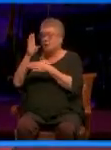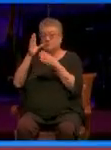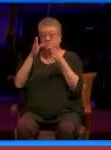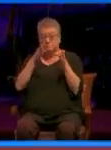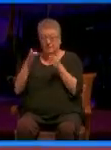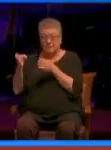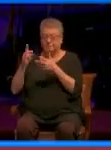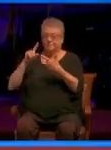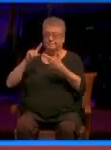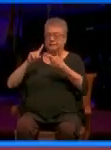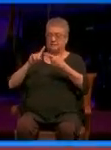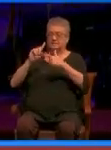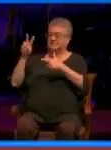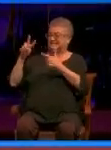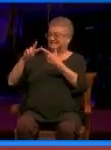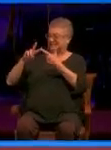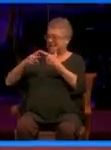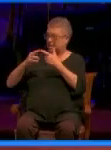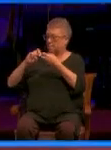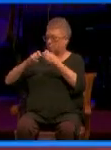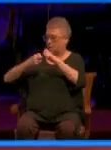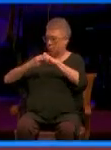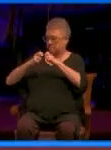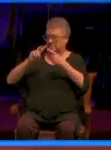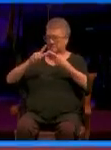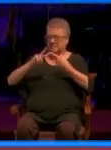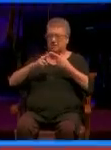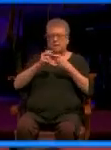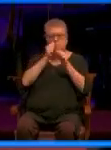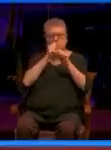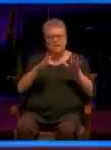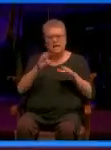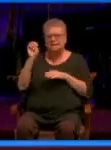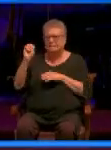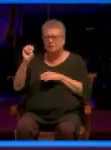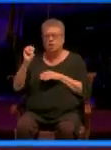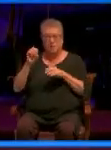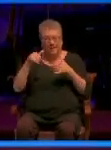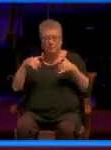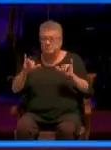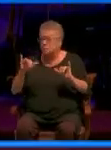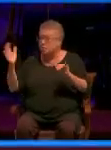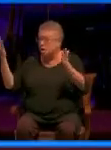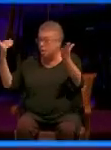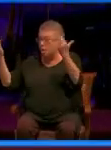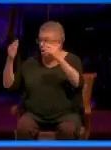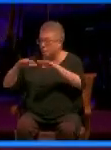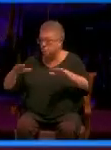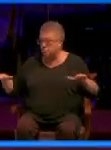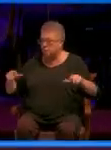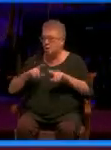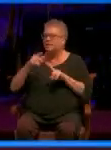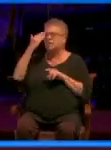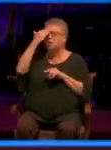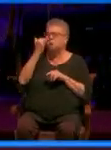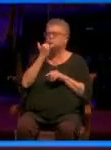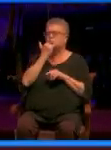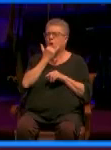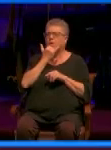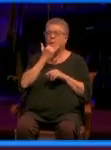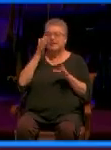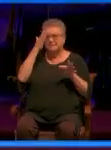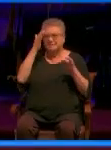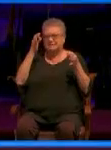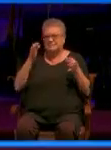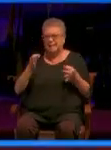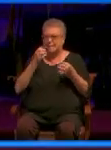with this. Even if he were going to bless Esau, he would still call all of his children in, but he knows this is wrong. So he is determined to have